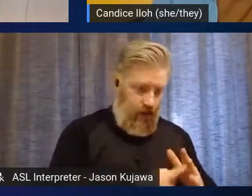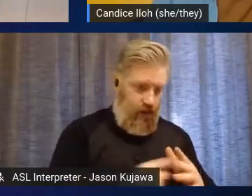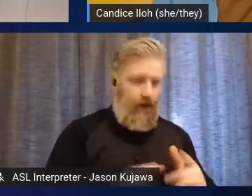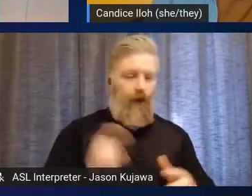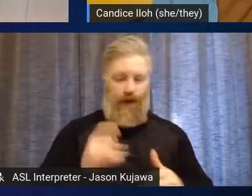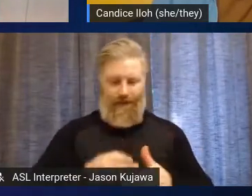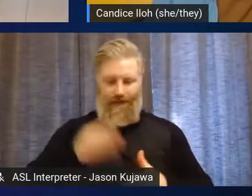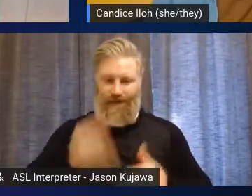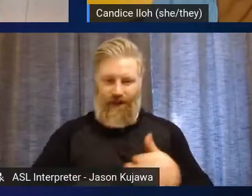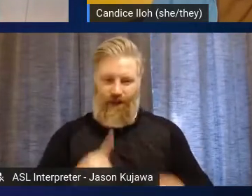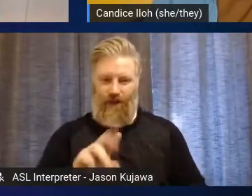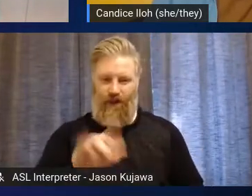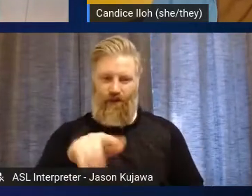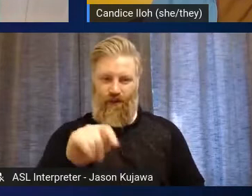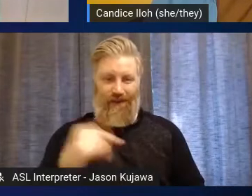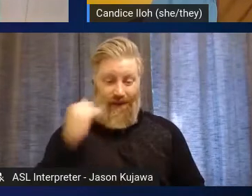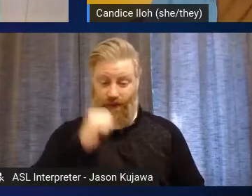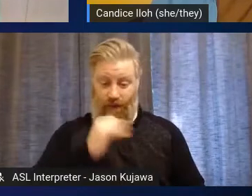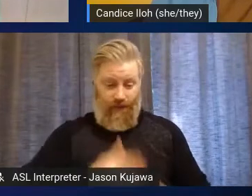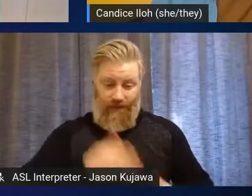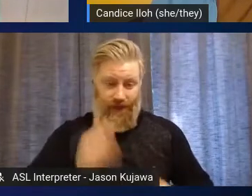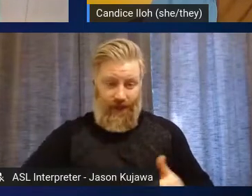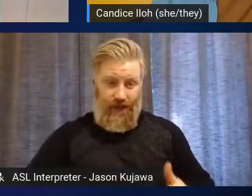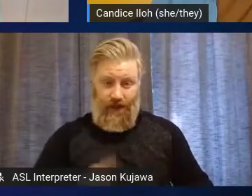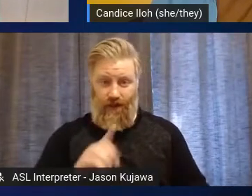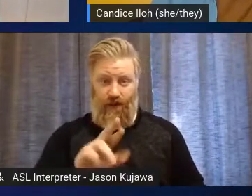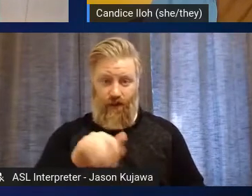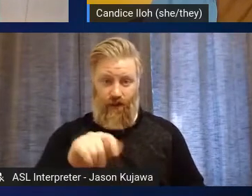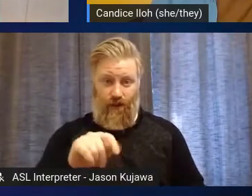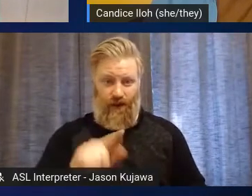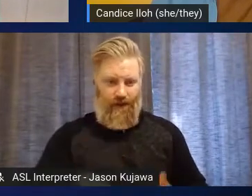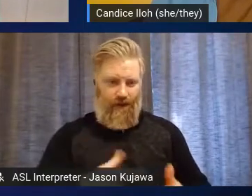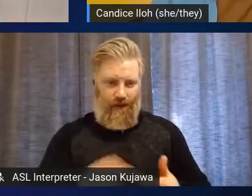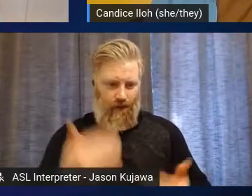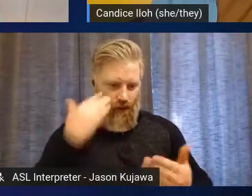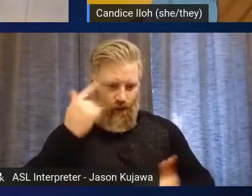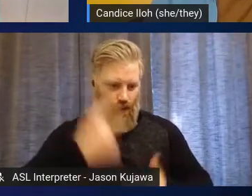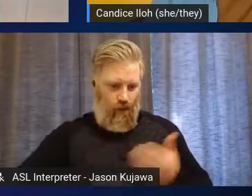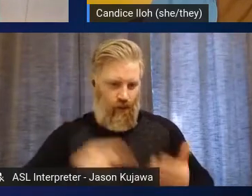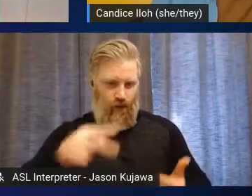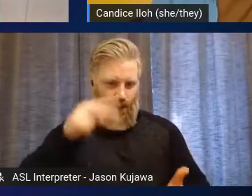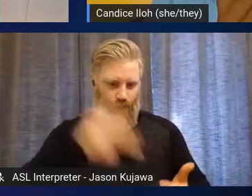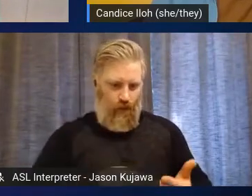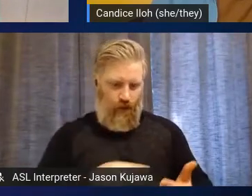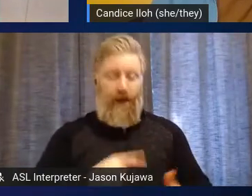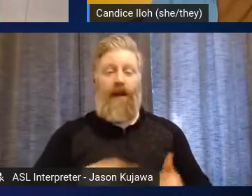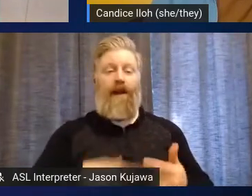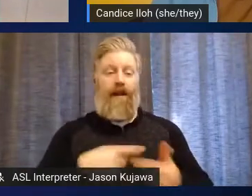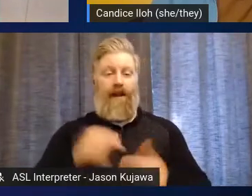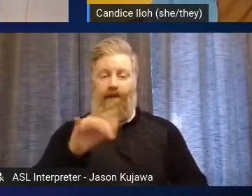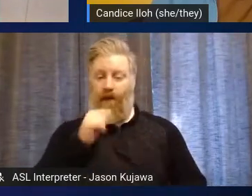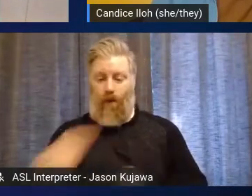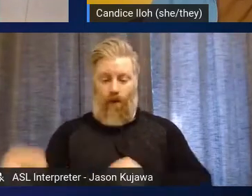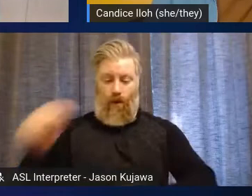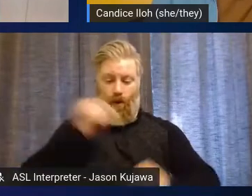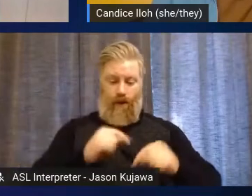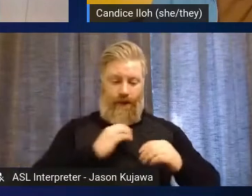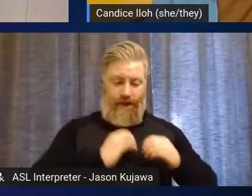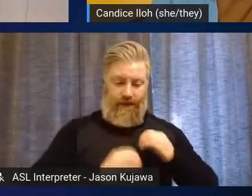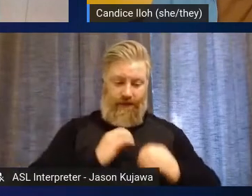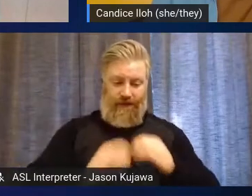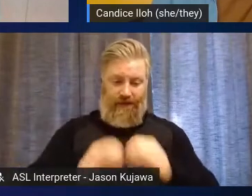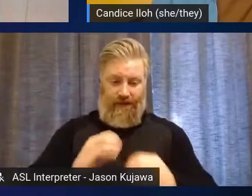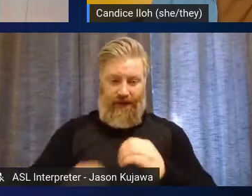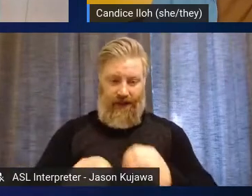finish a draft, because if you don't finish a draft, you don't know what you're looking at. And then if you don't go back and make it better, then it can always be